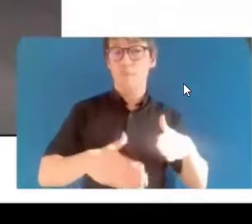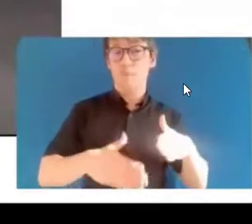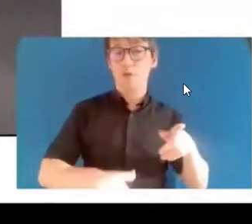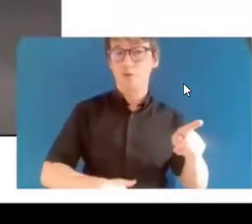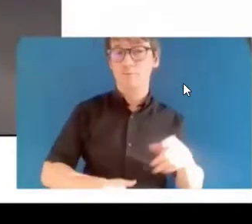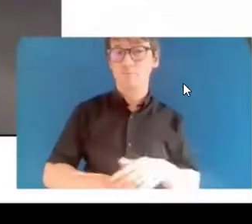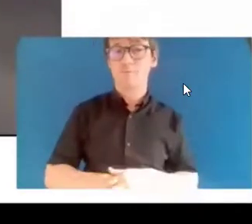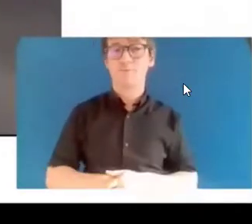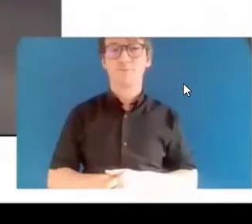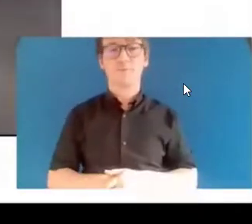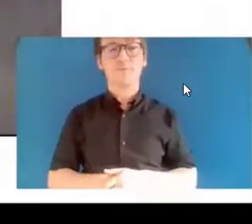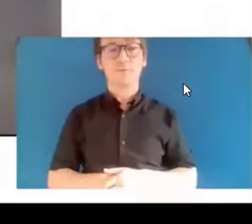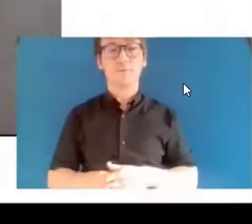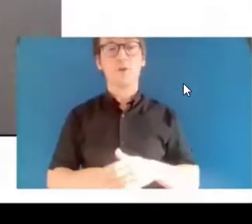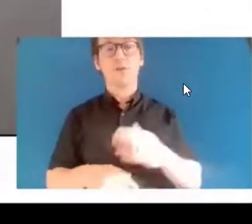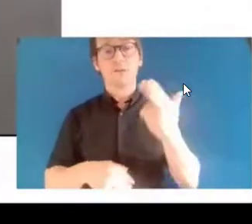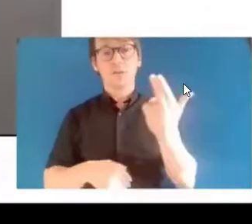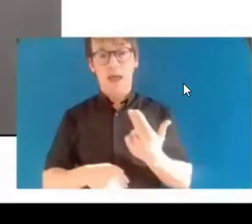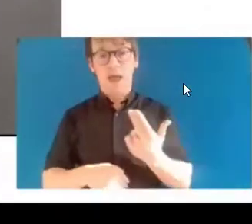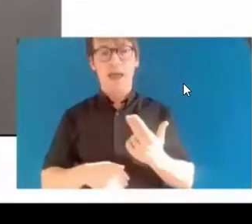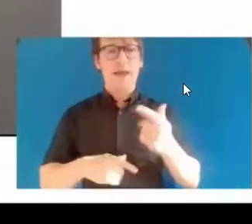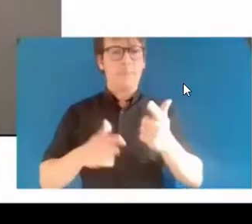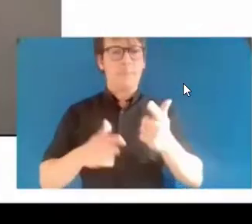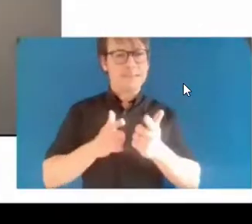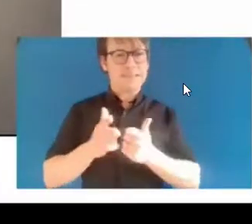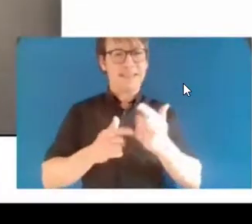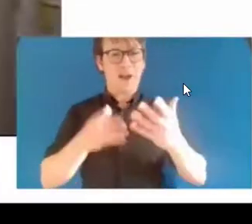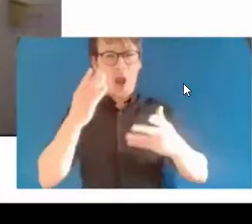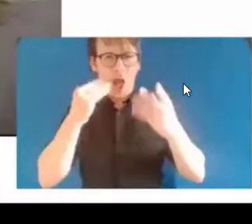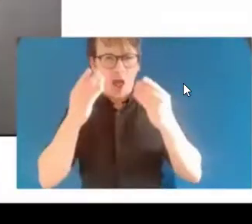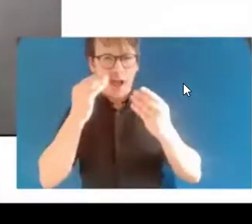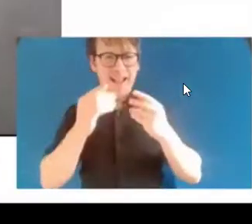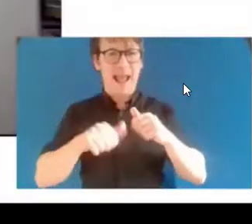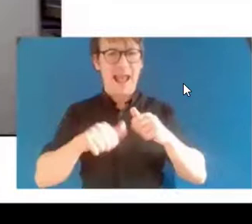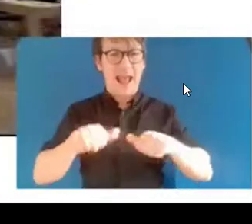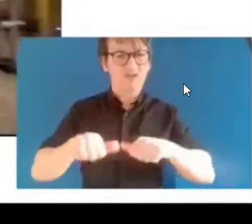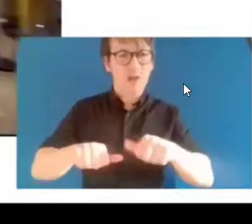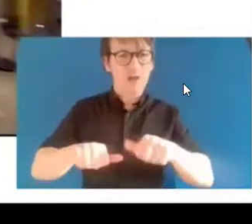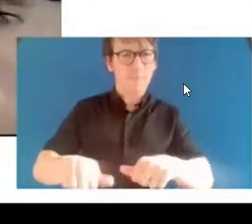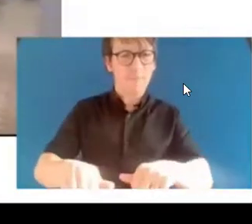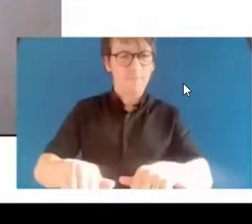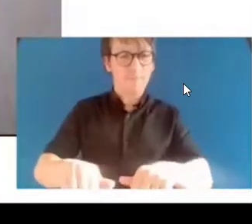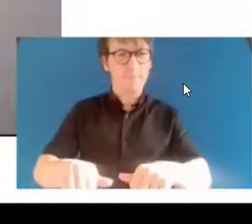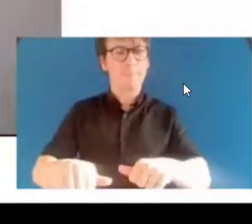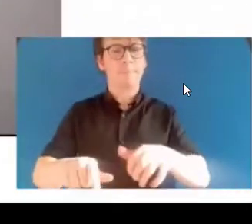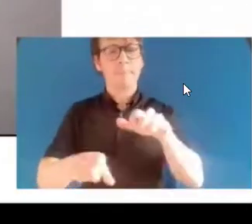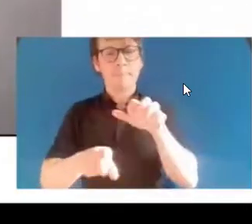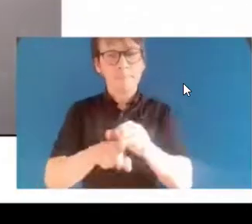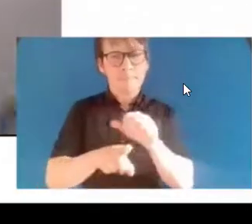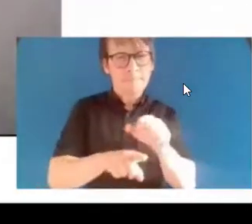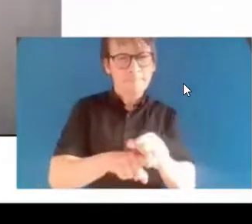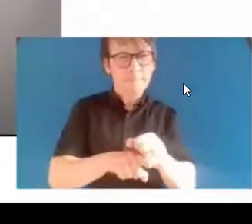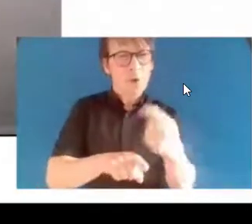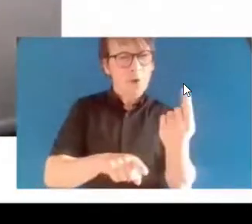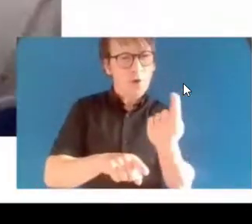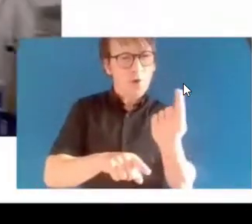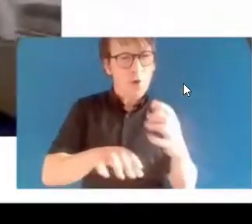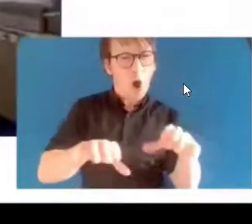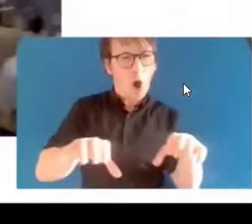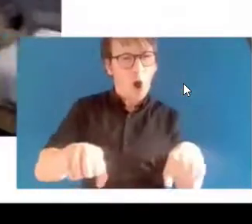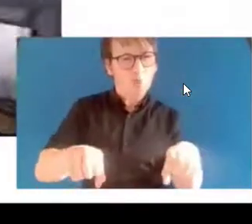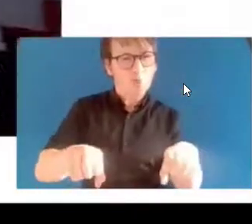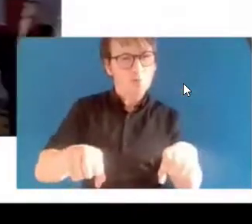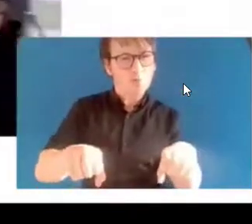of this information, we are designing machine learning algorithms that can detect what's going on, who